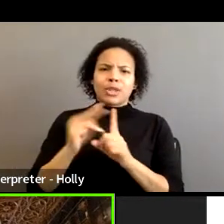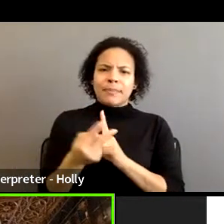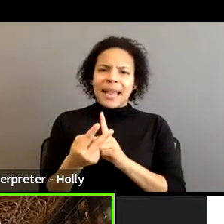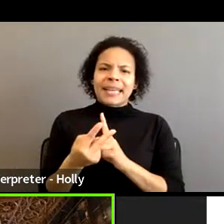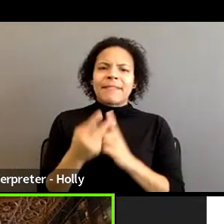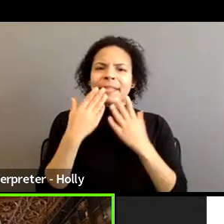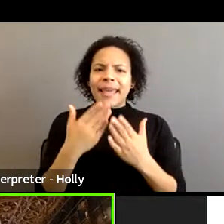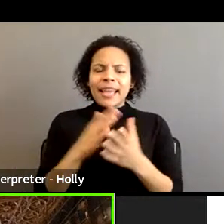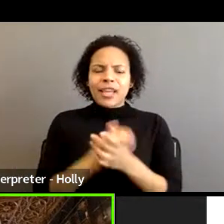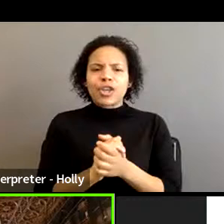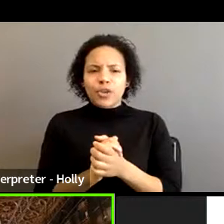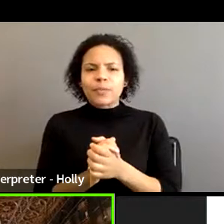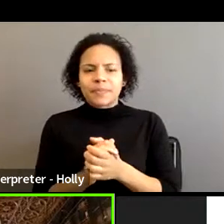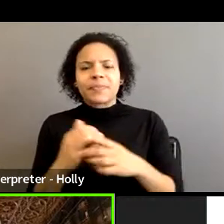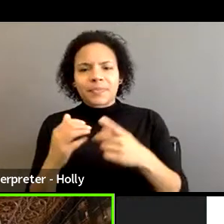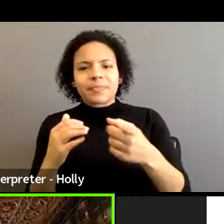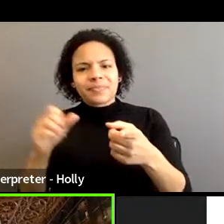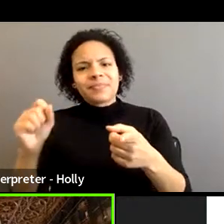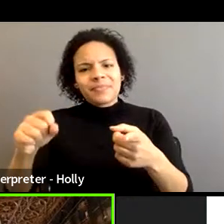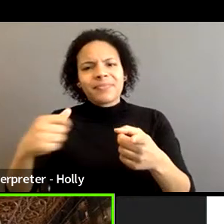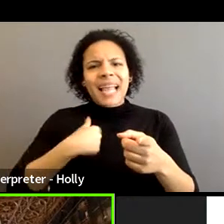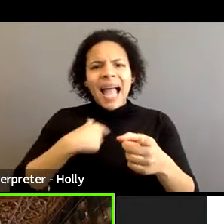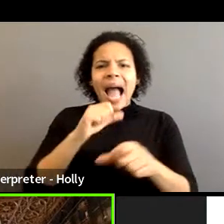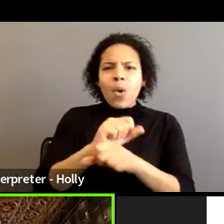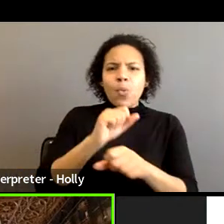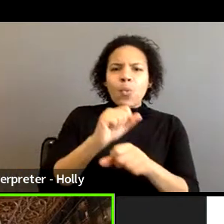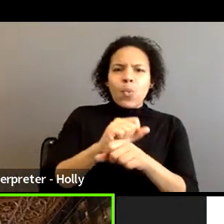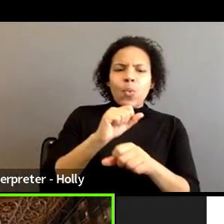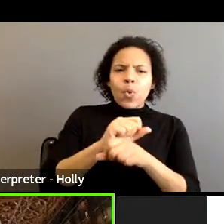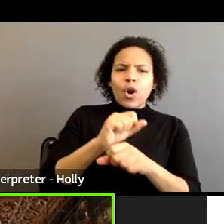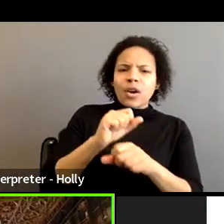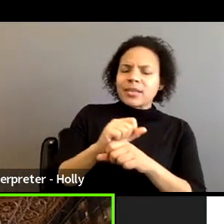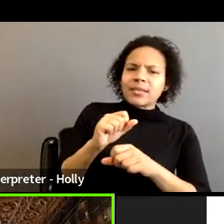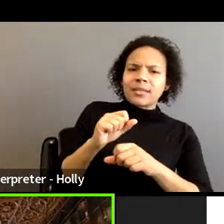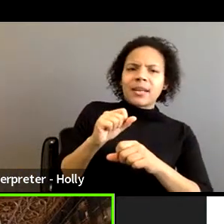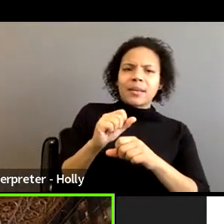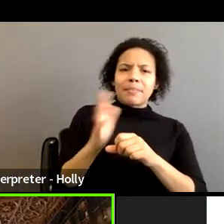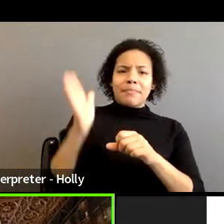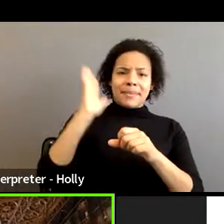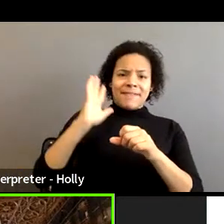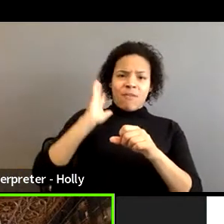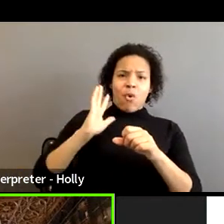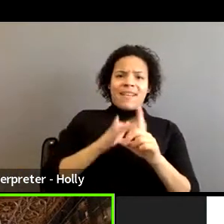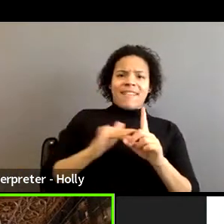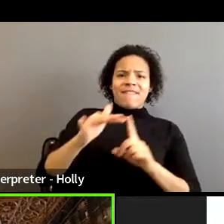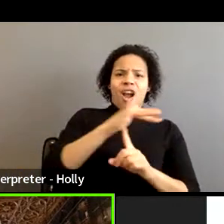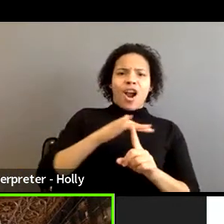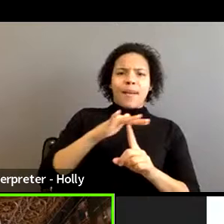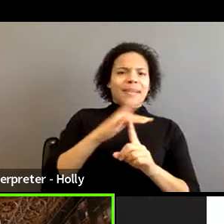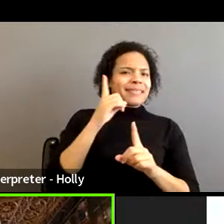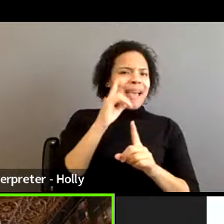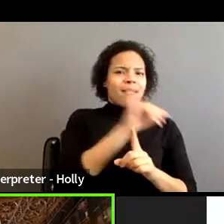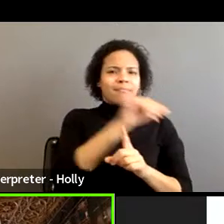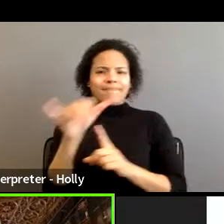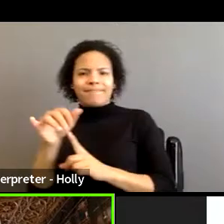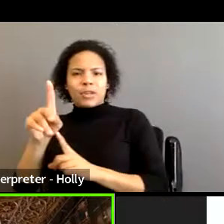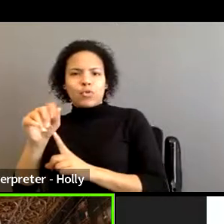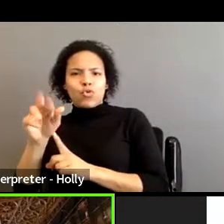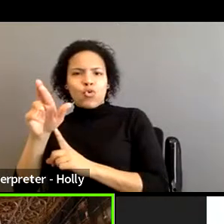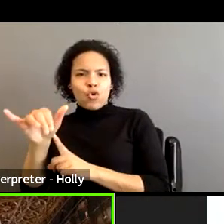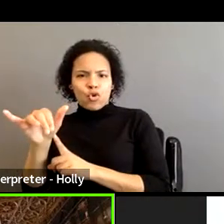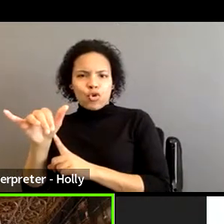Corey's experience. It was in the cornfields, and being the only